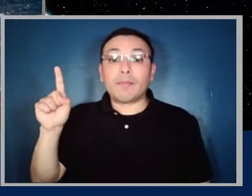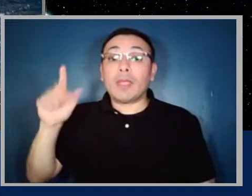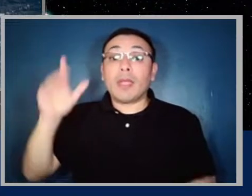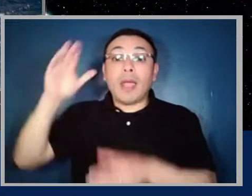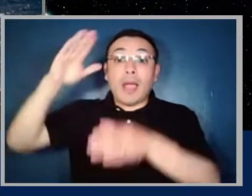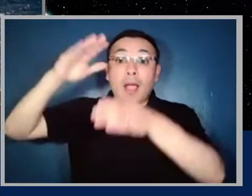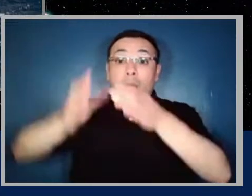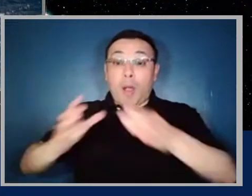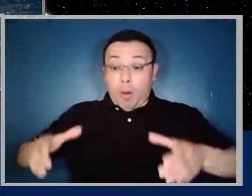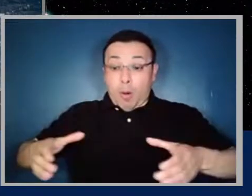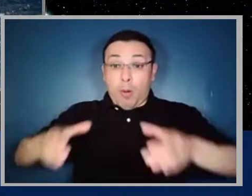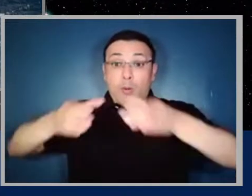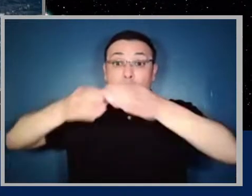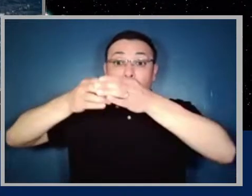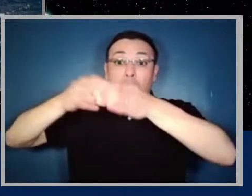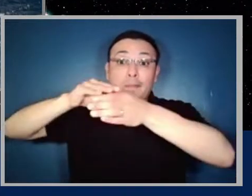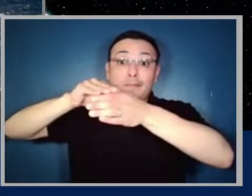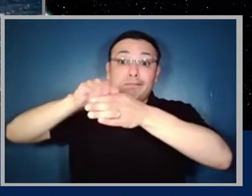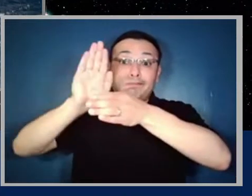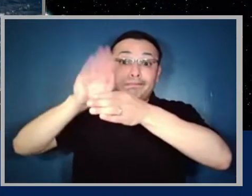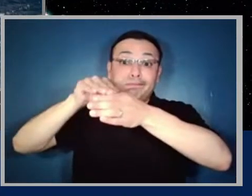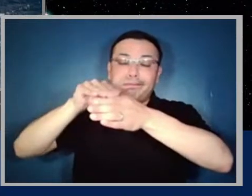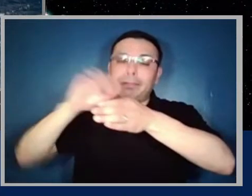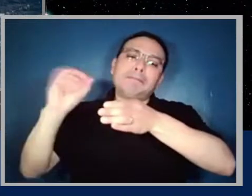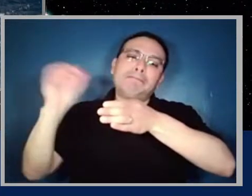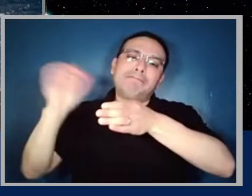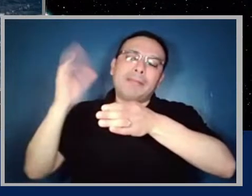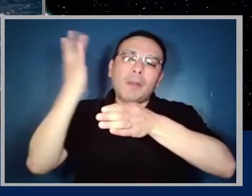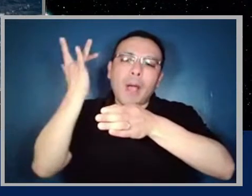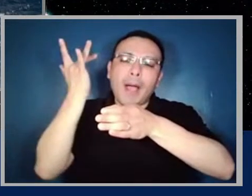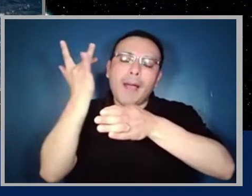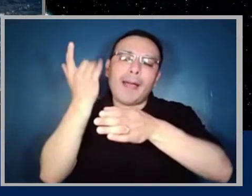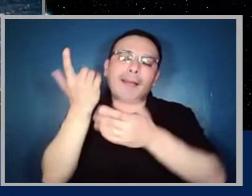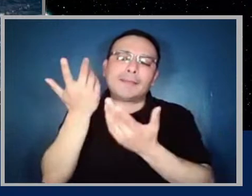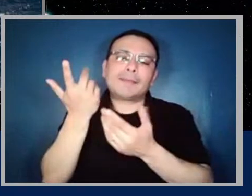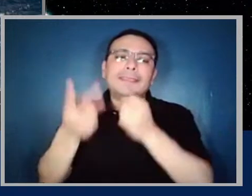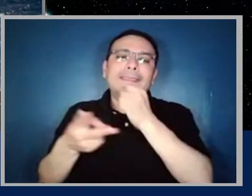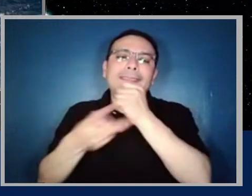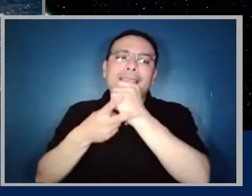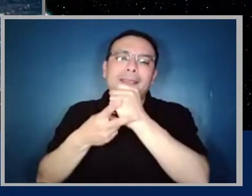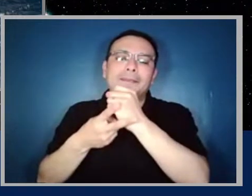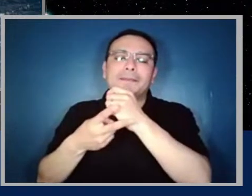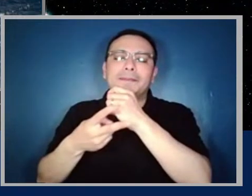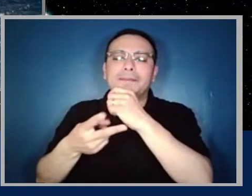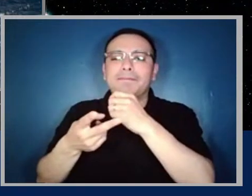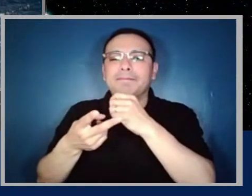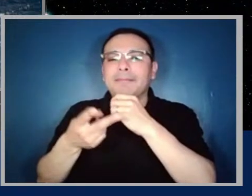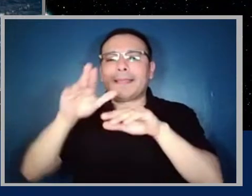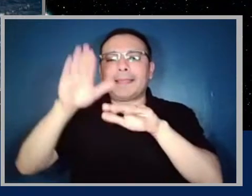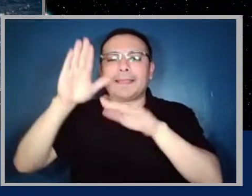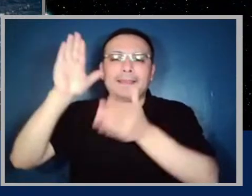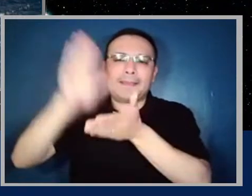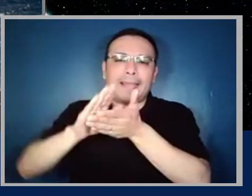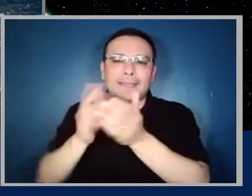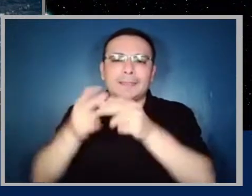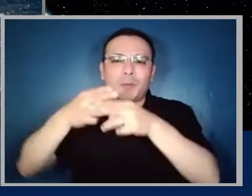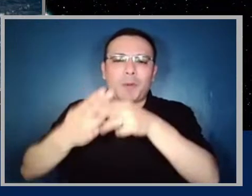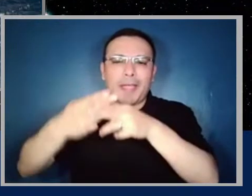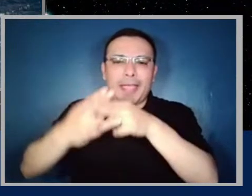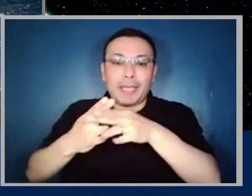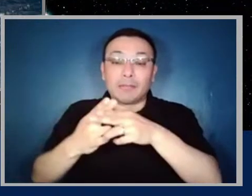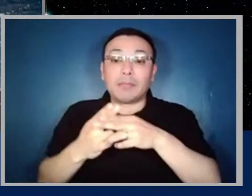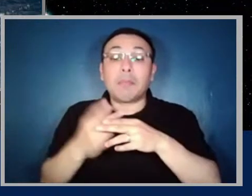top. It was kind of a weight-saving thing. We didn't have a crew. But Artemis 2 will. This is the first time we'll have the top hatch. And Artemis 3 will